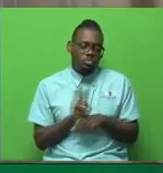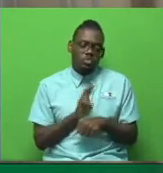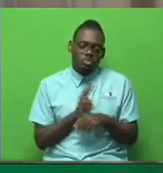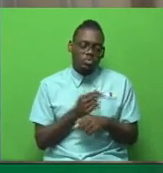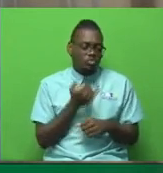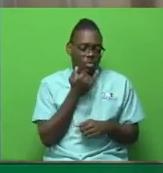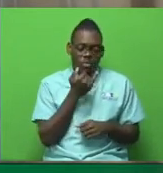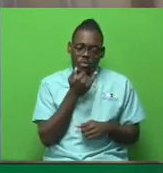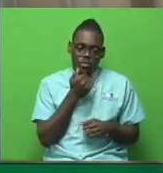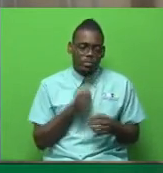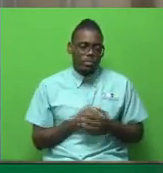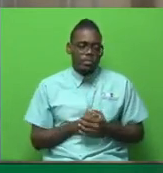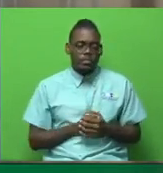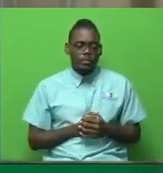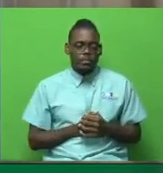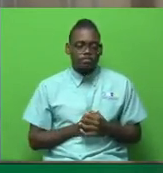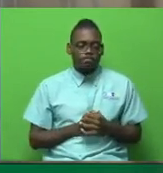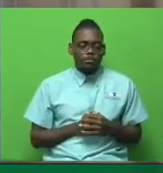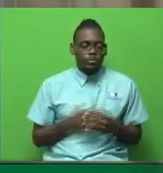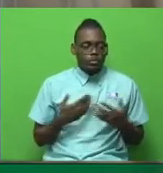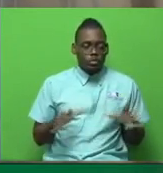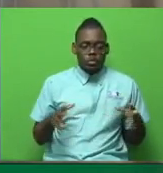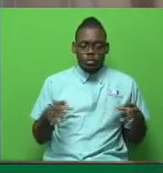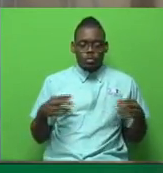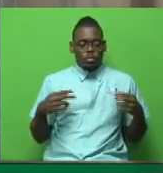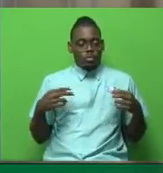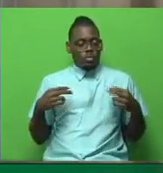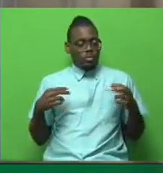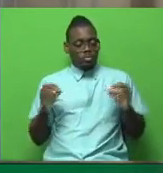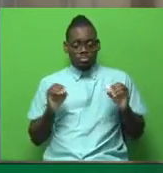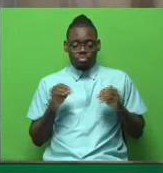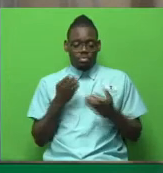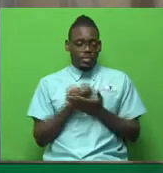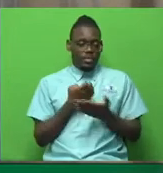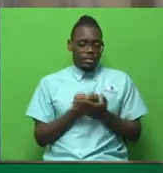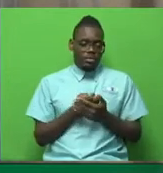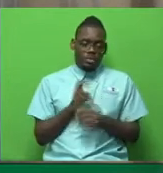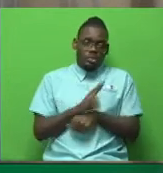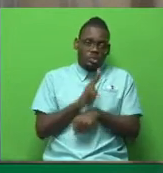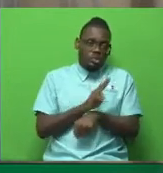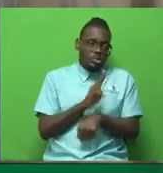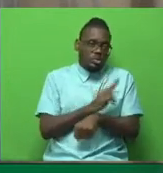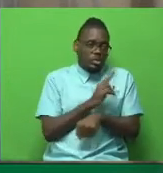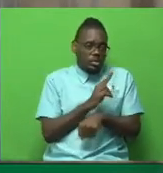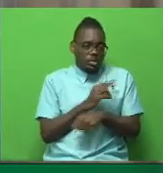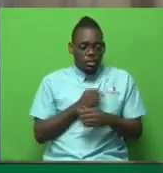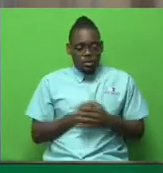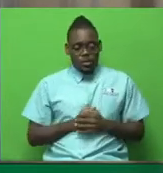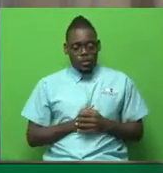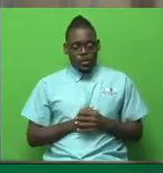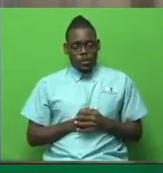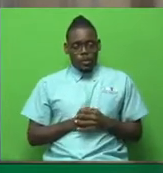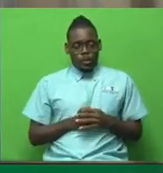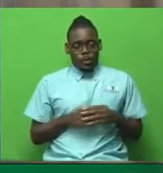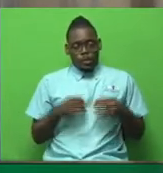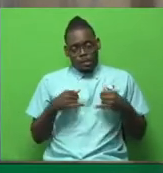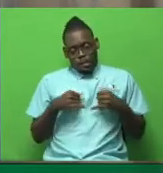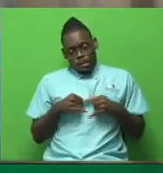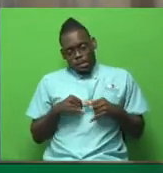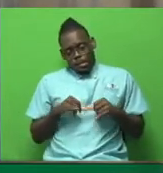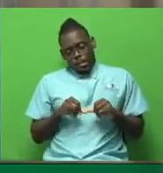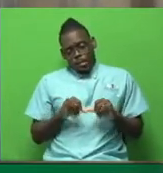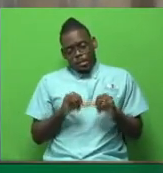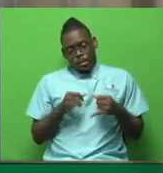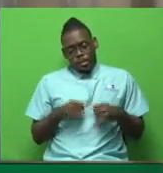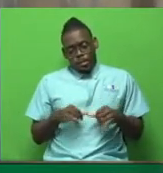evidence of output being created and they're refusing to implement the legislation Madam speaker but they're coming